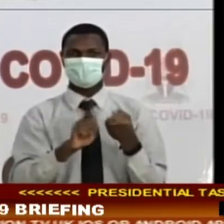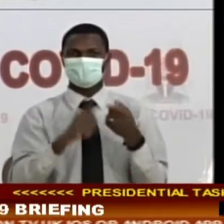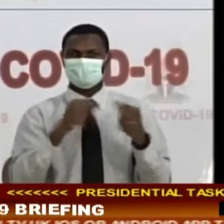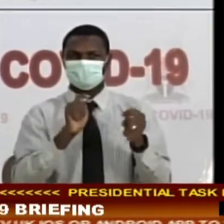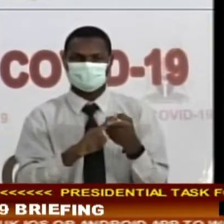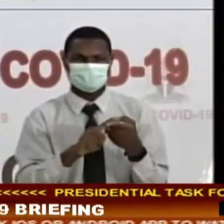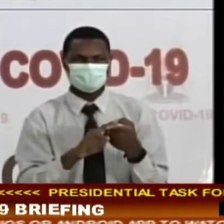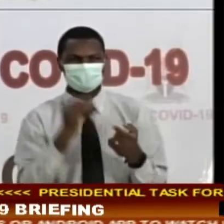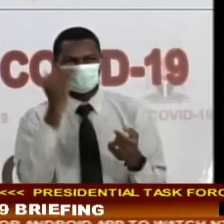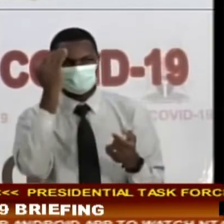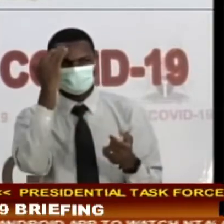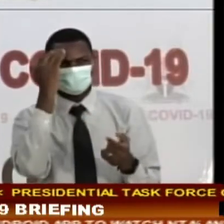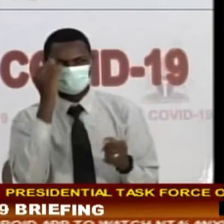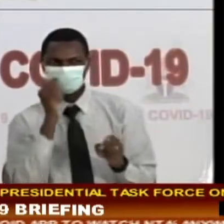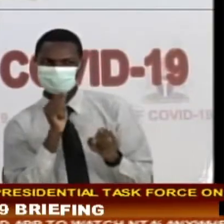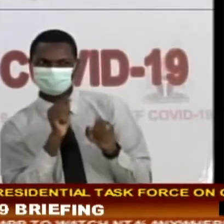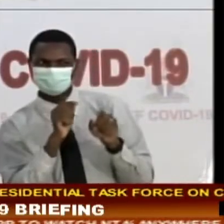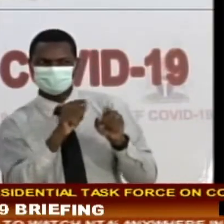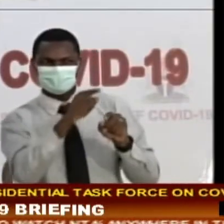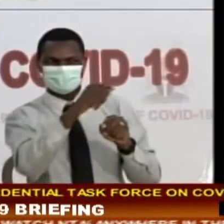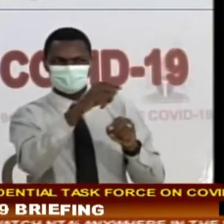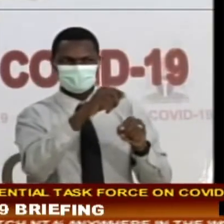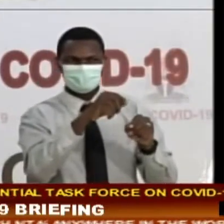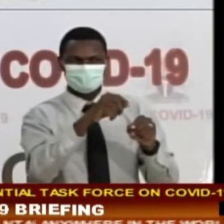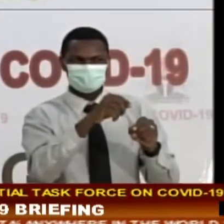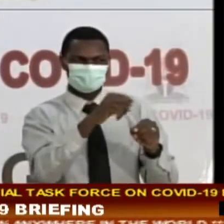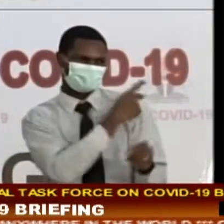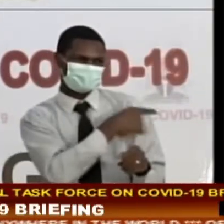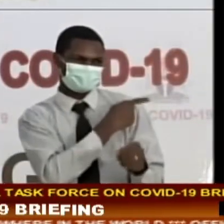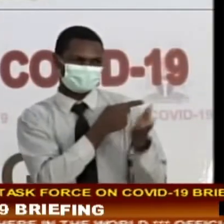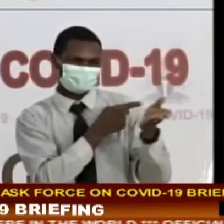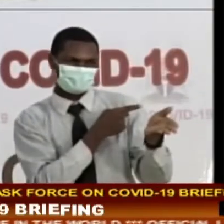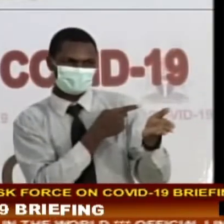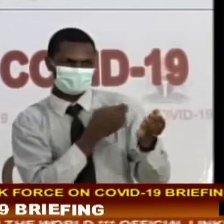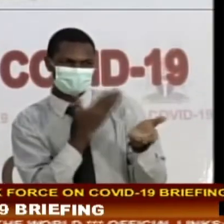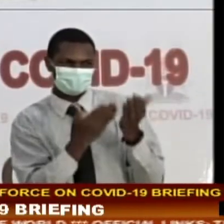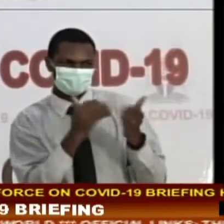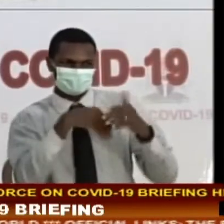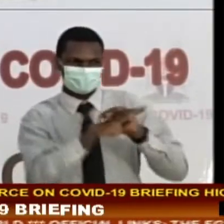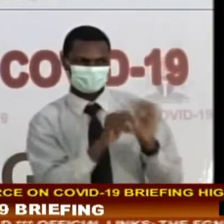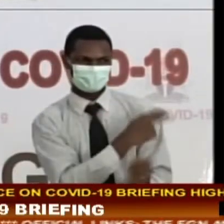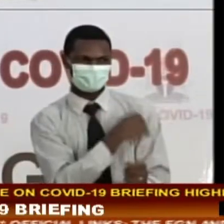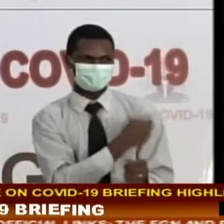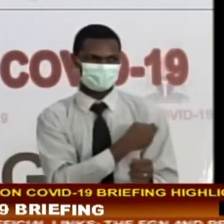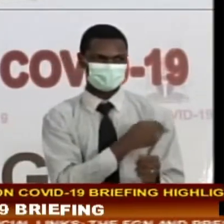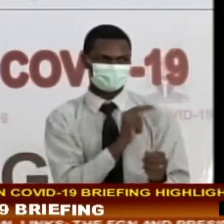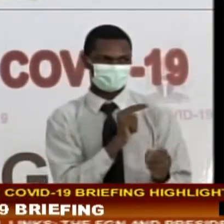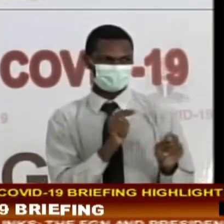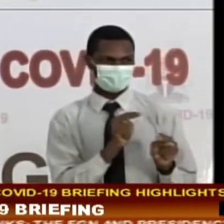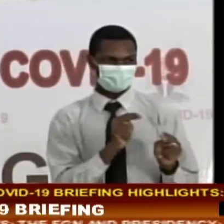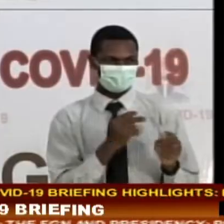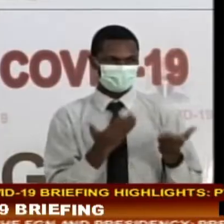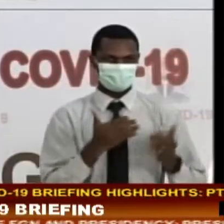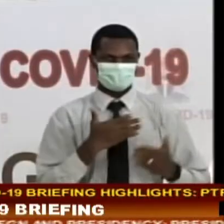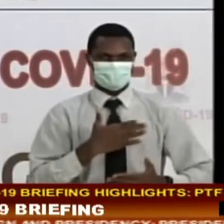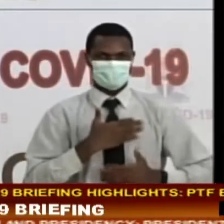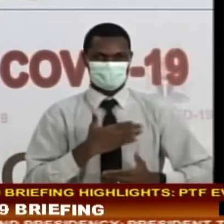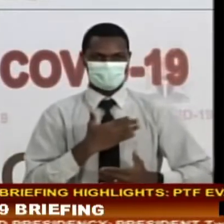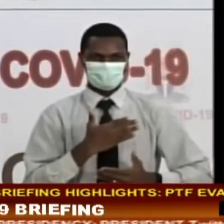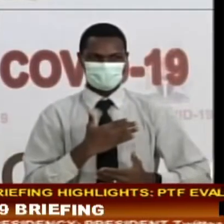of covid Ina in places in patients just coming to hospitals as they would normally come with respiratory